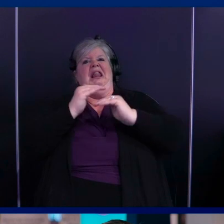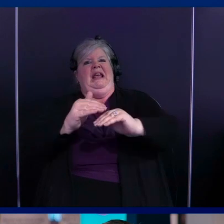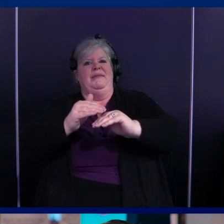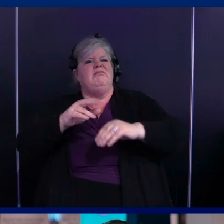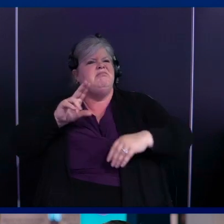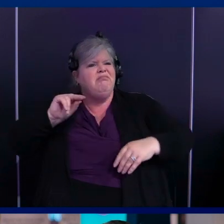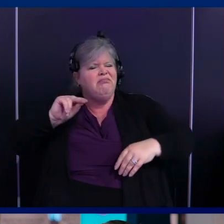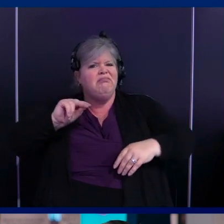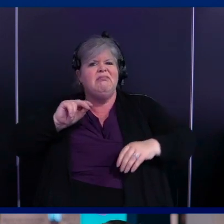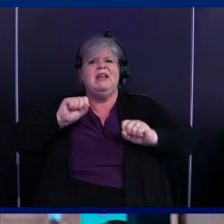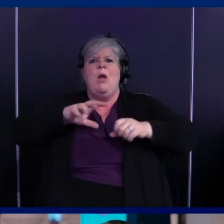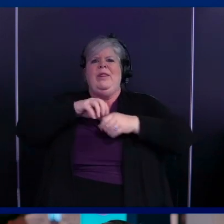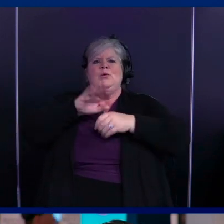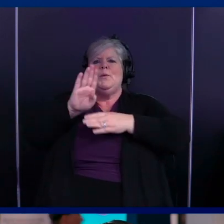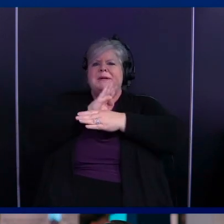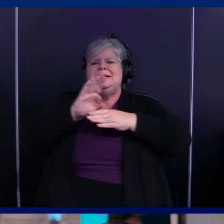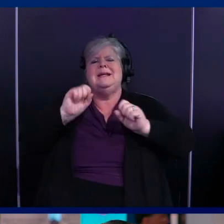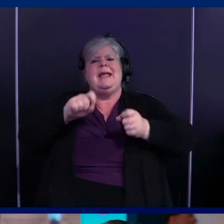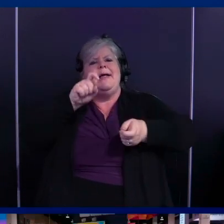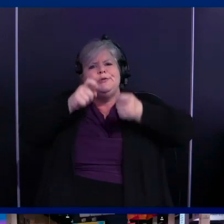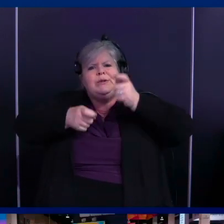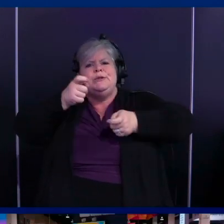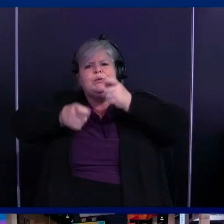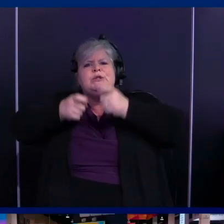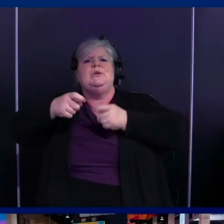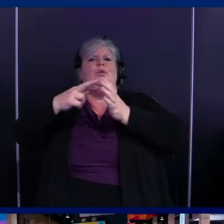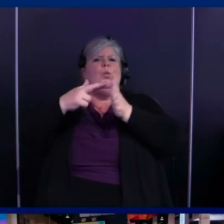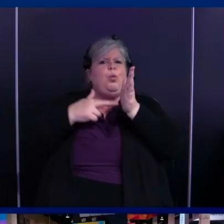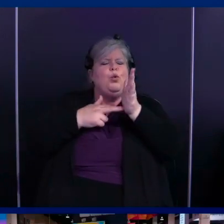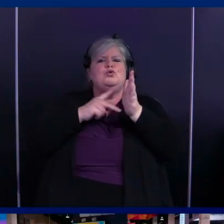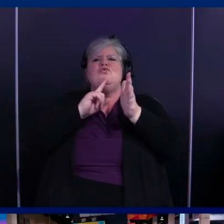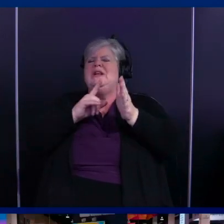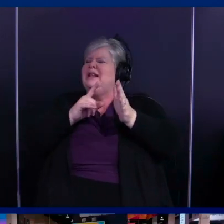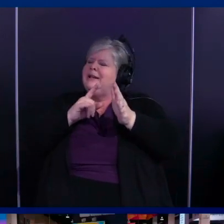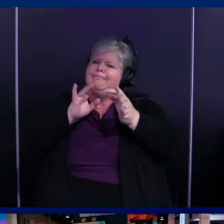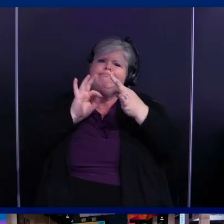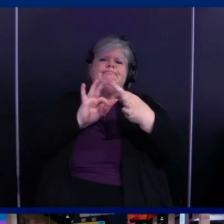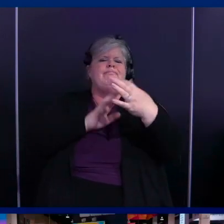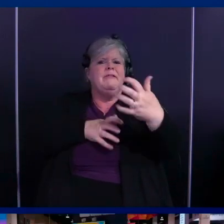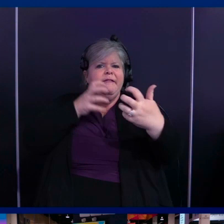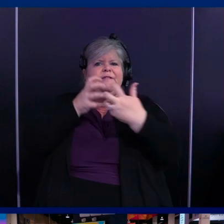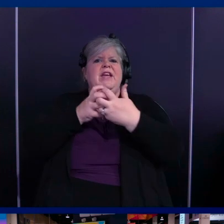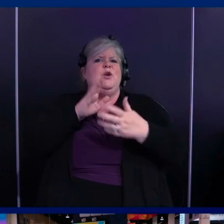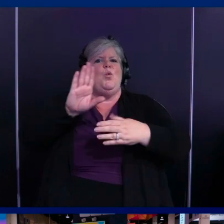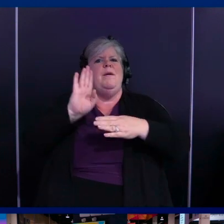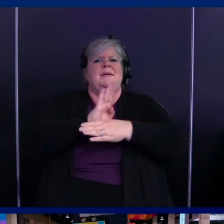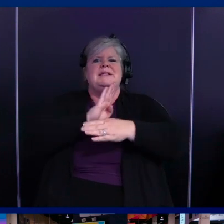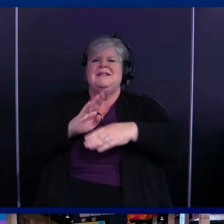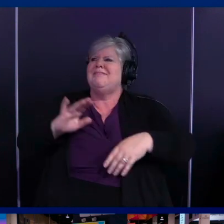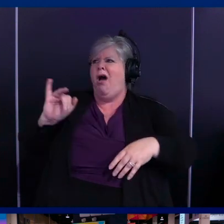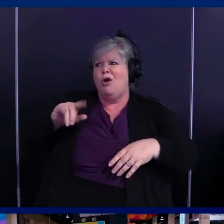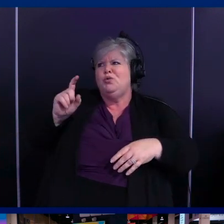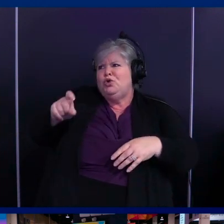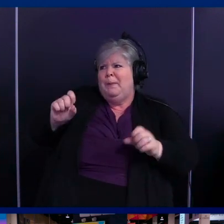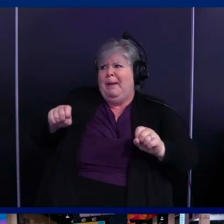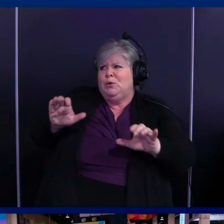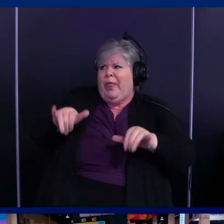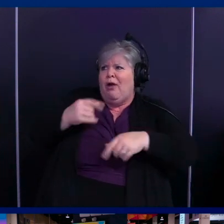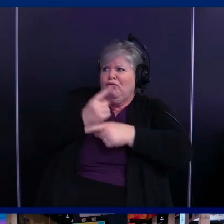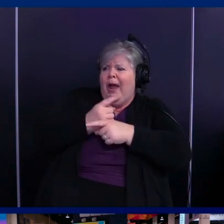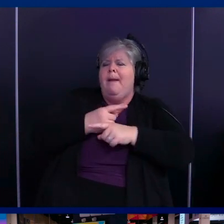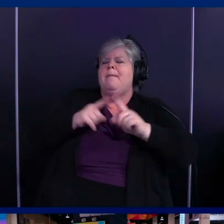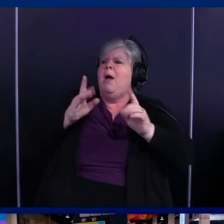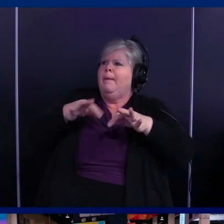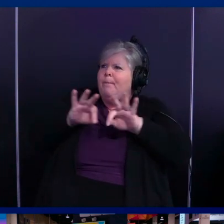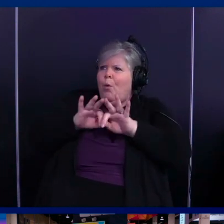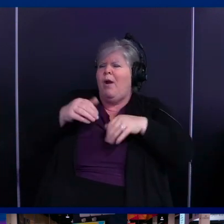have the flexibility to come in and tweak these rules to really fit your environment, your organization. And as you should, but having that